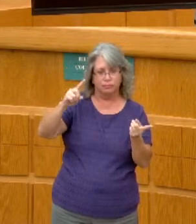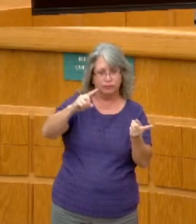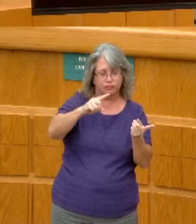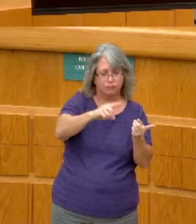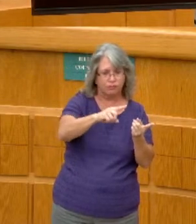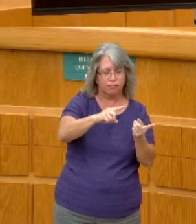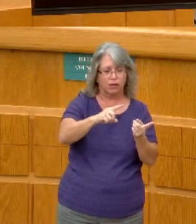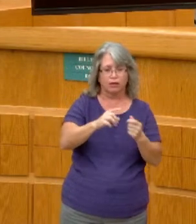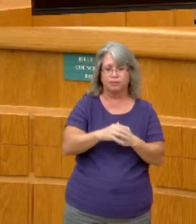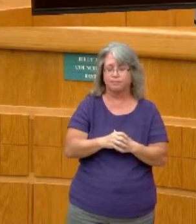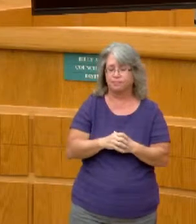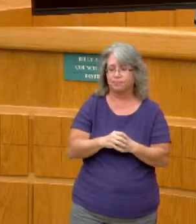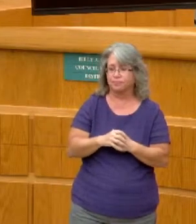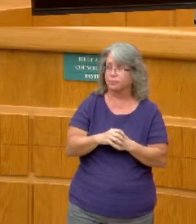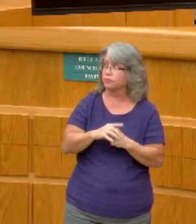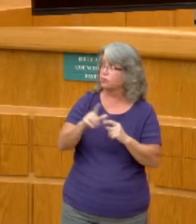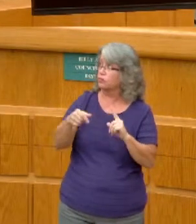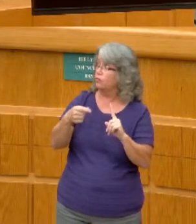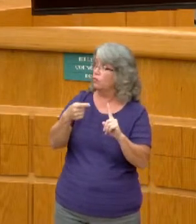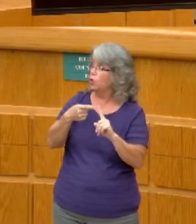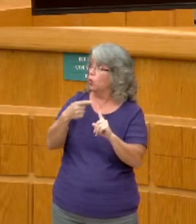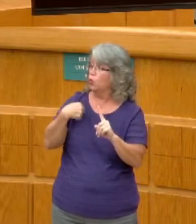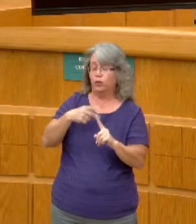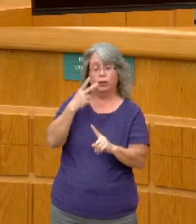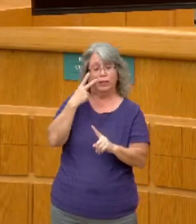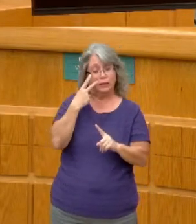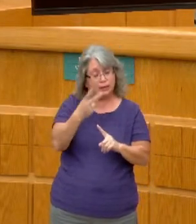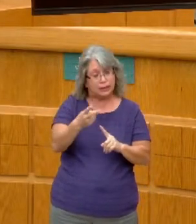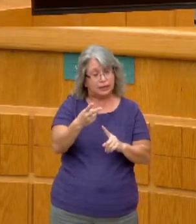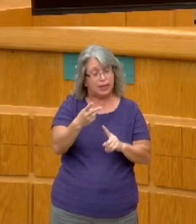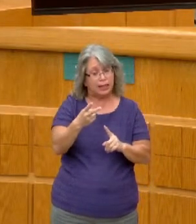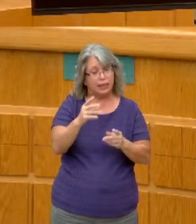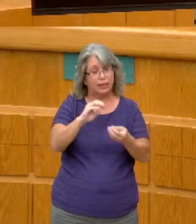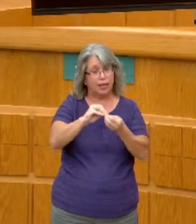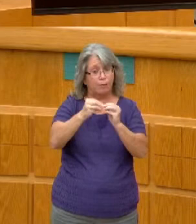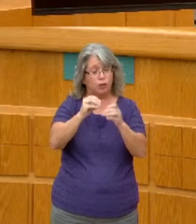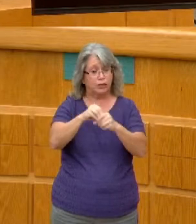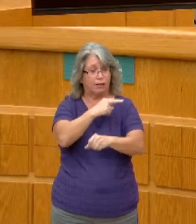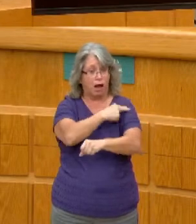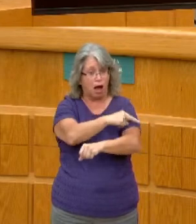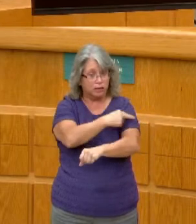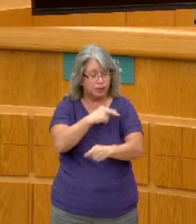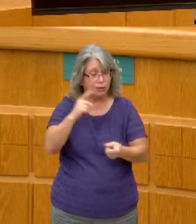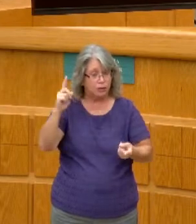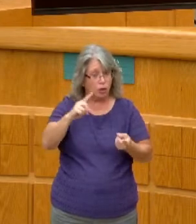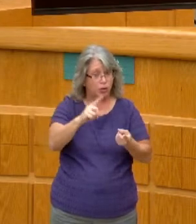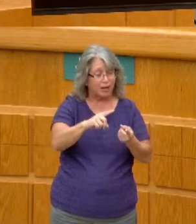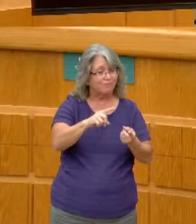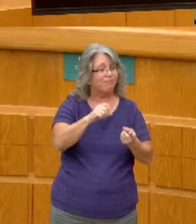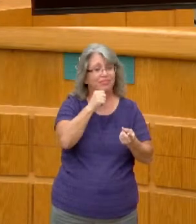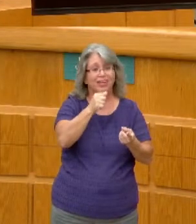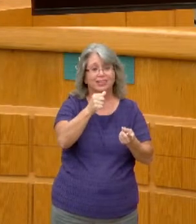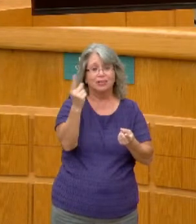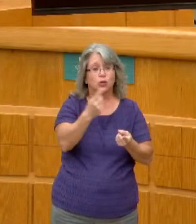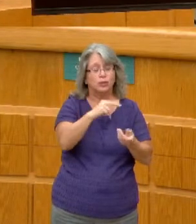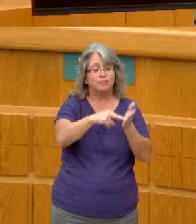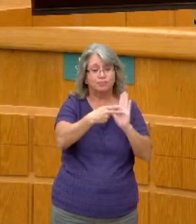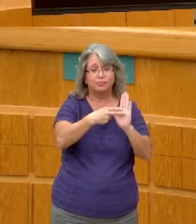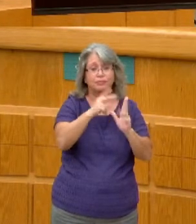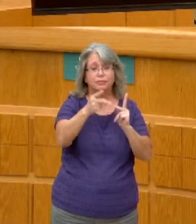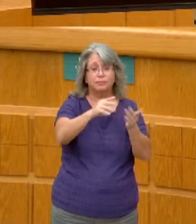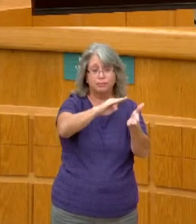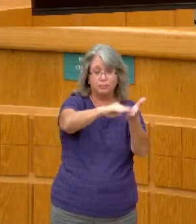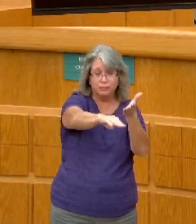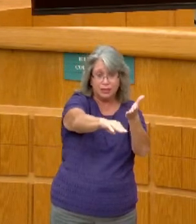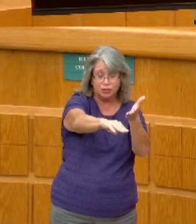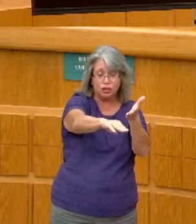a decline like this in hospitalizations, it's not always that patients are getting discharged. Sometimes you have patients also dying.